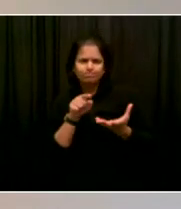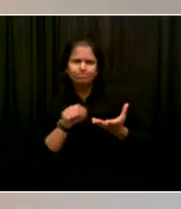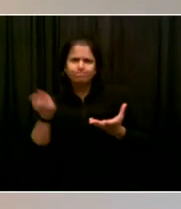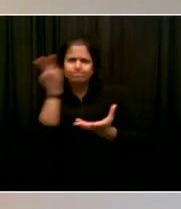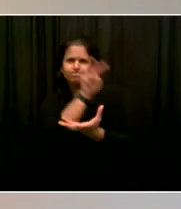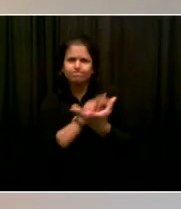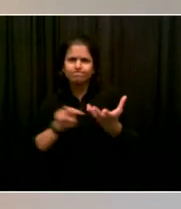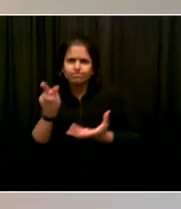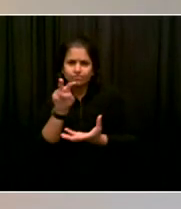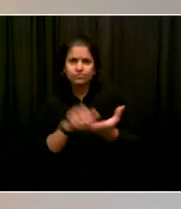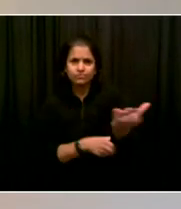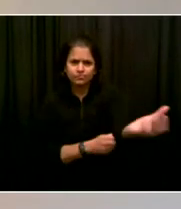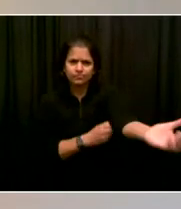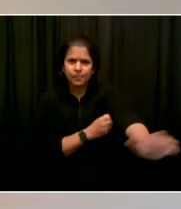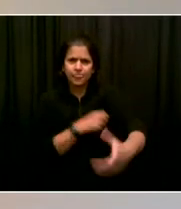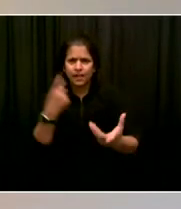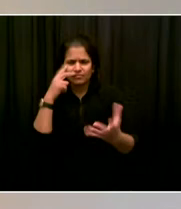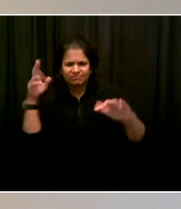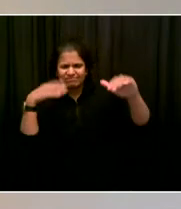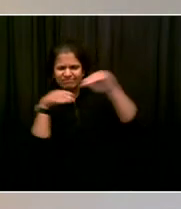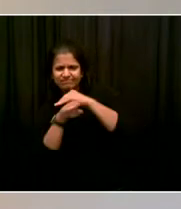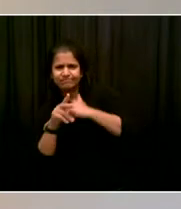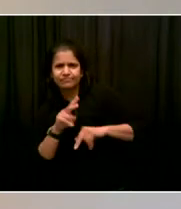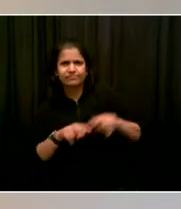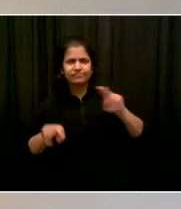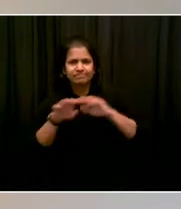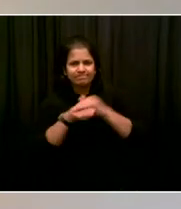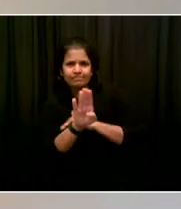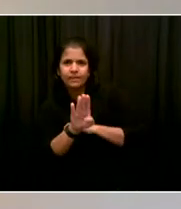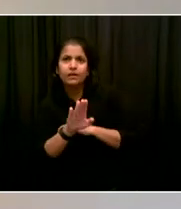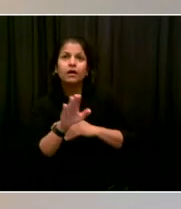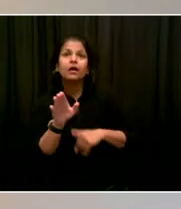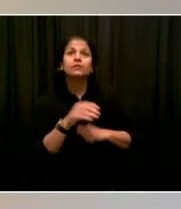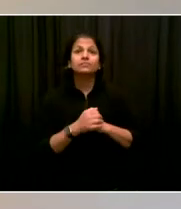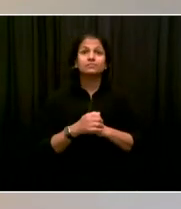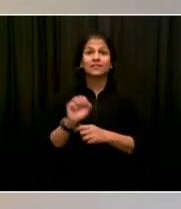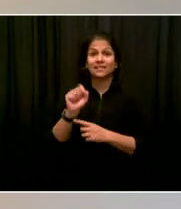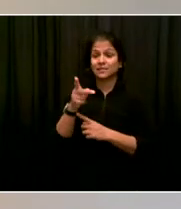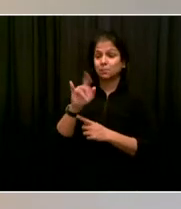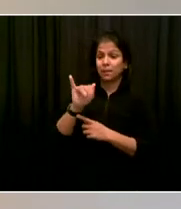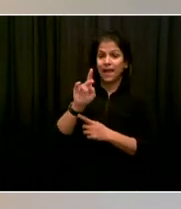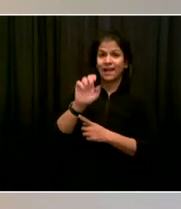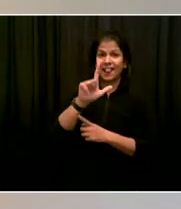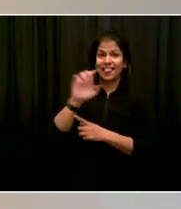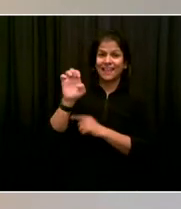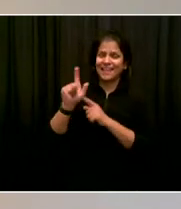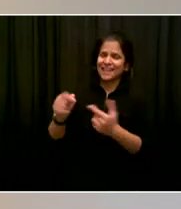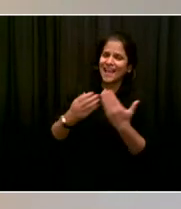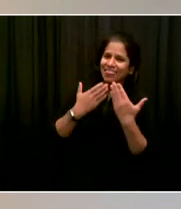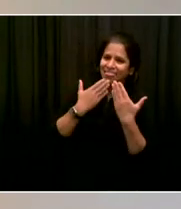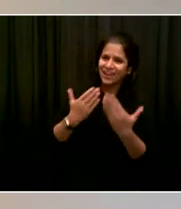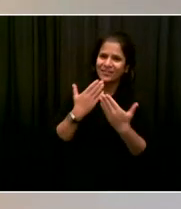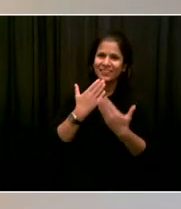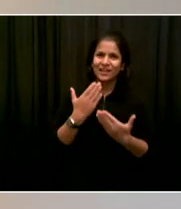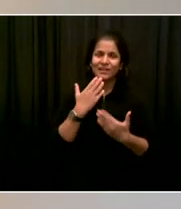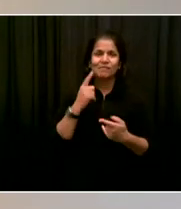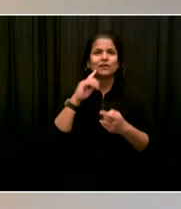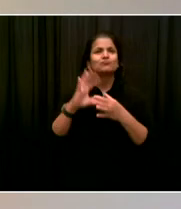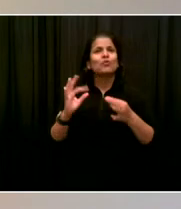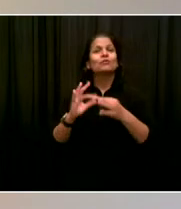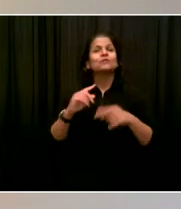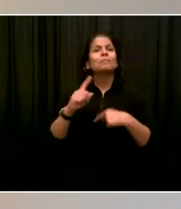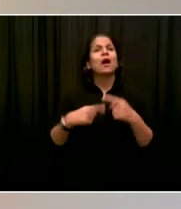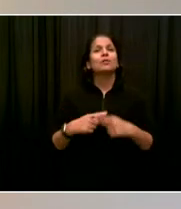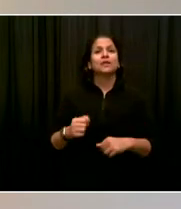Spike, thank you for telling stories about Brooklyn, our Black and Brown people, our city, like no one else dared